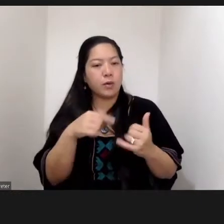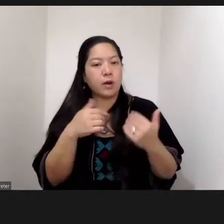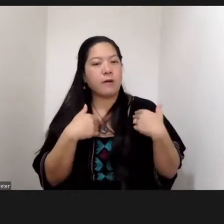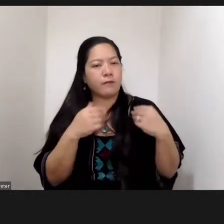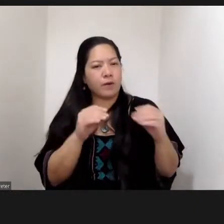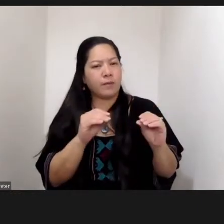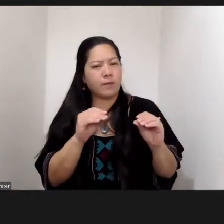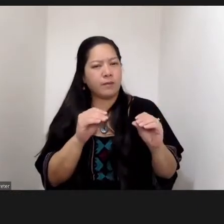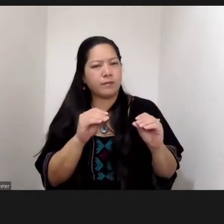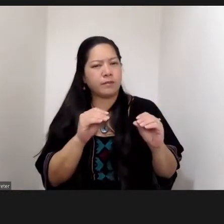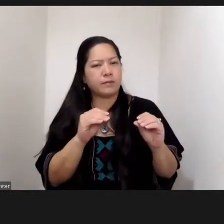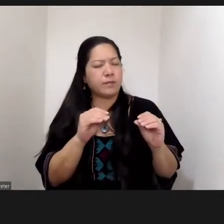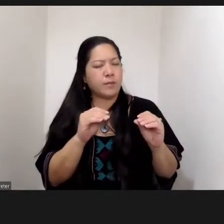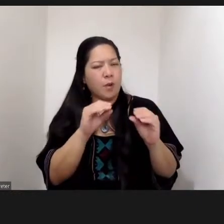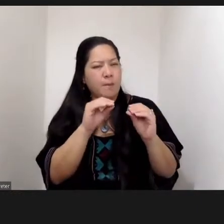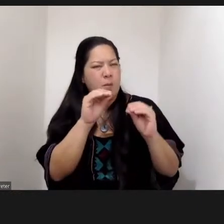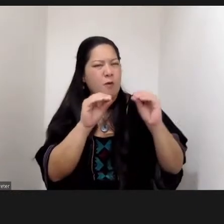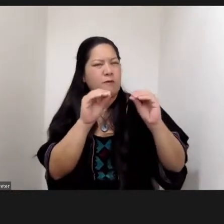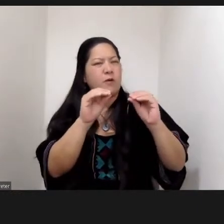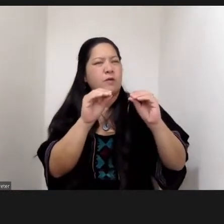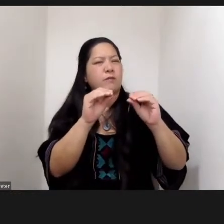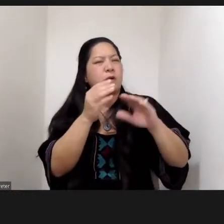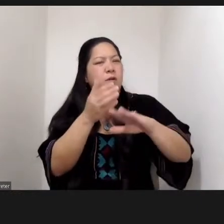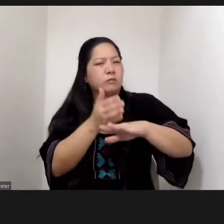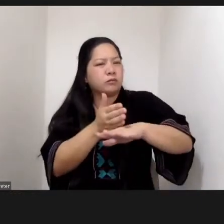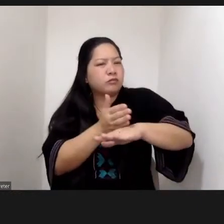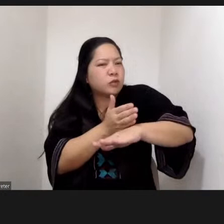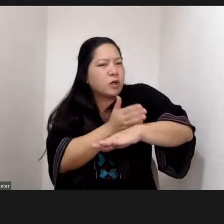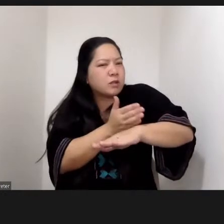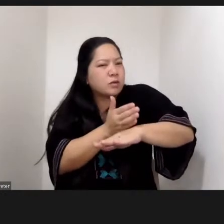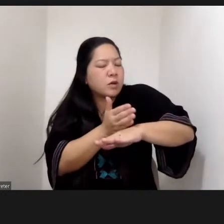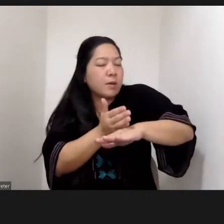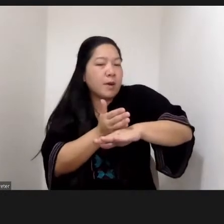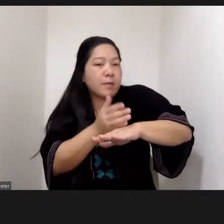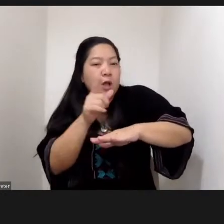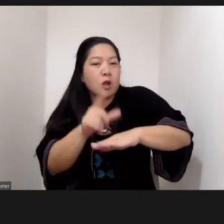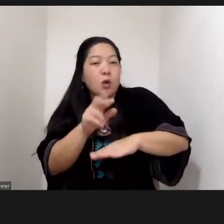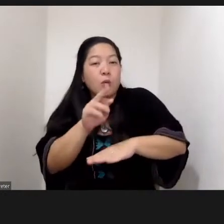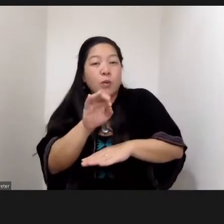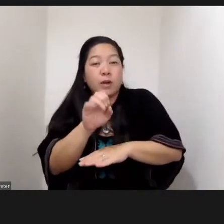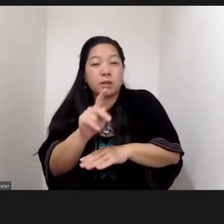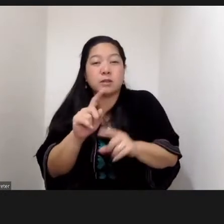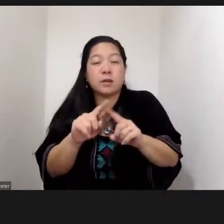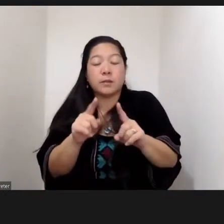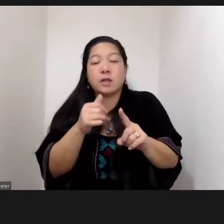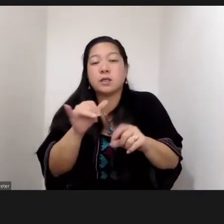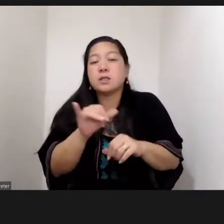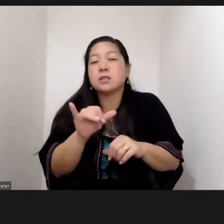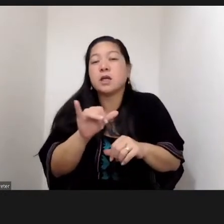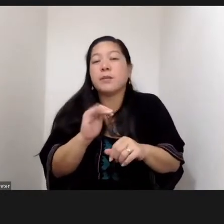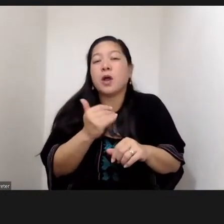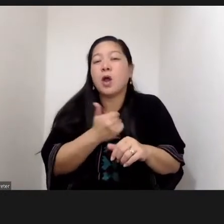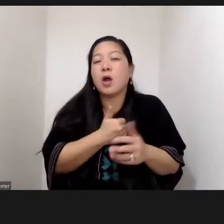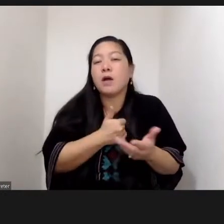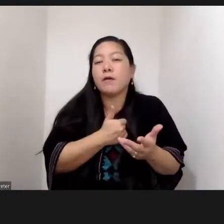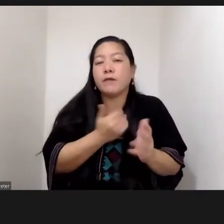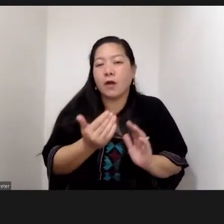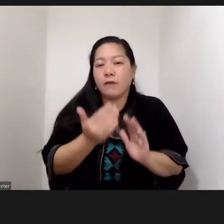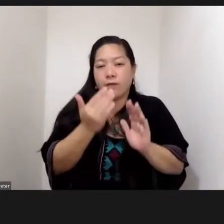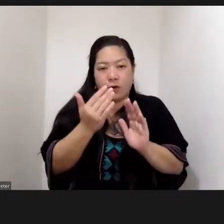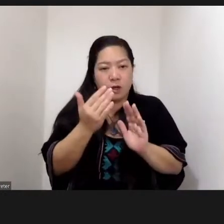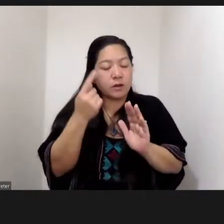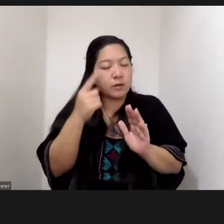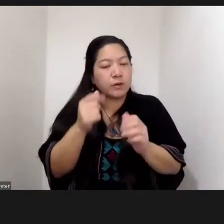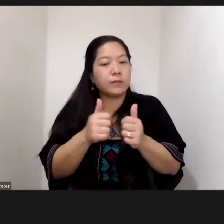a low-level risk soon after. As part of our phased-in approach to